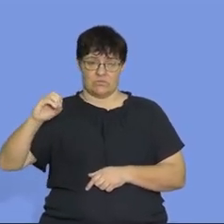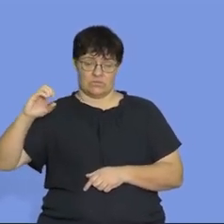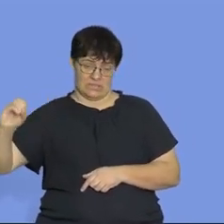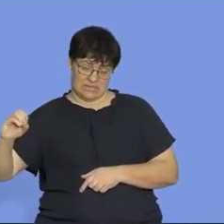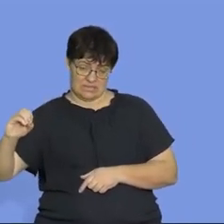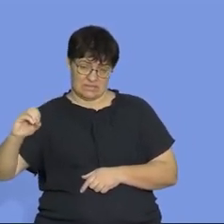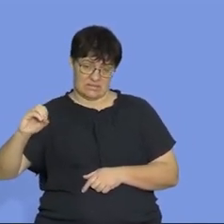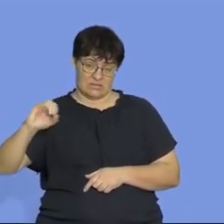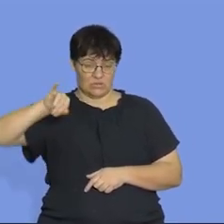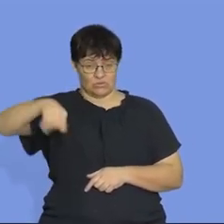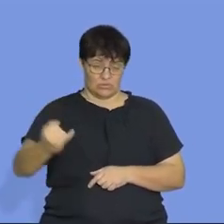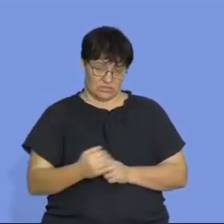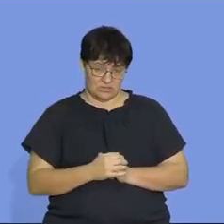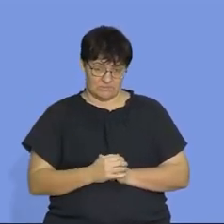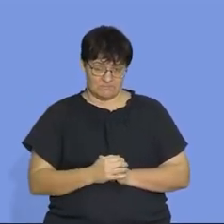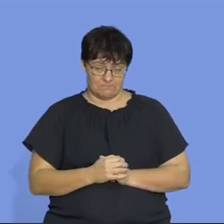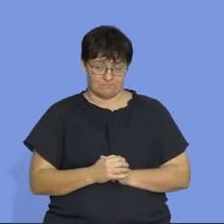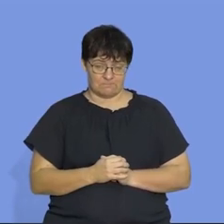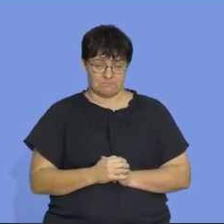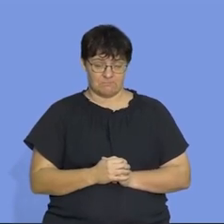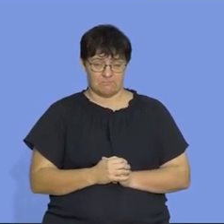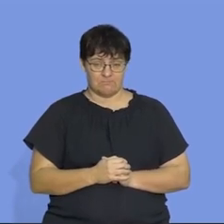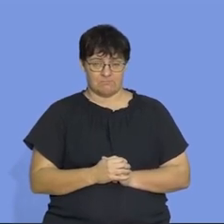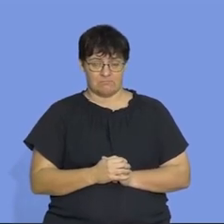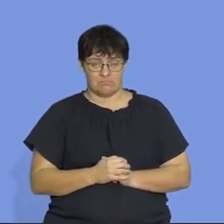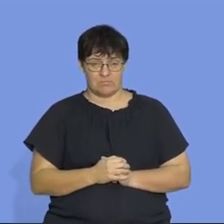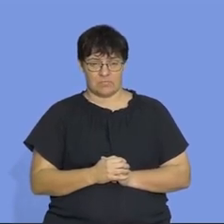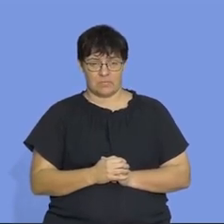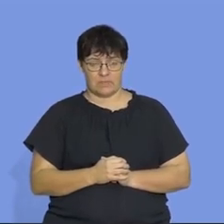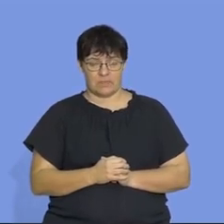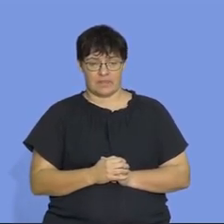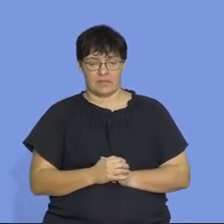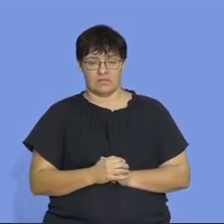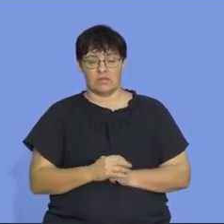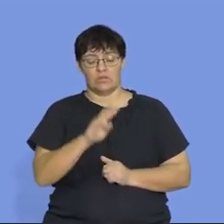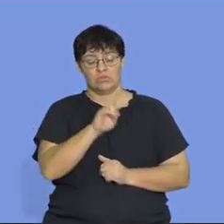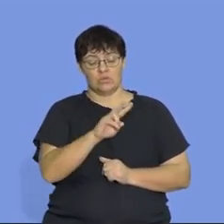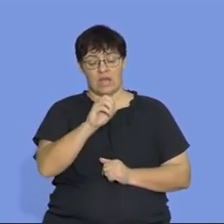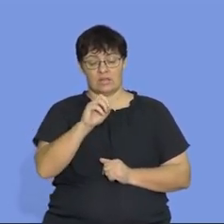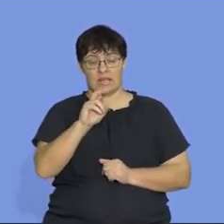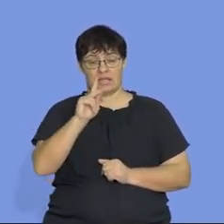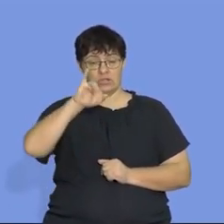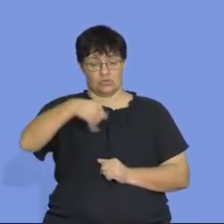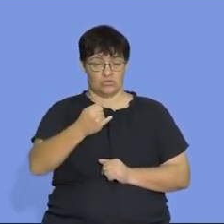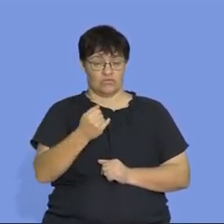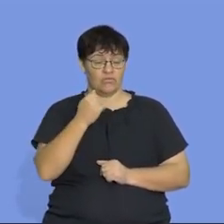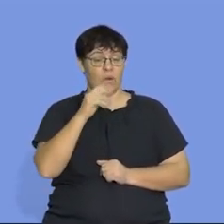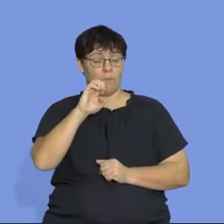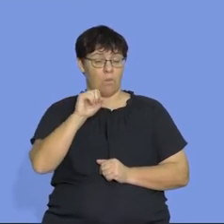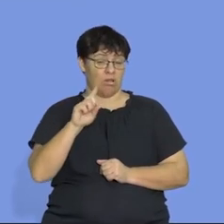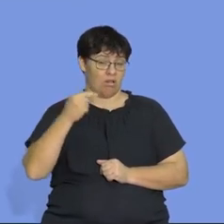200,000 joules of energy. So if we say 200 kilojoules per mole, for argument's sake, we say